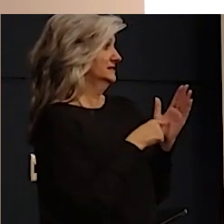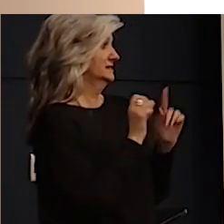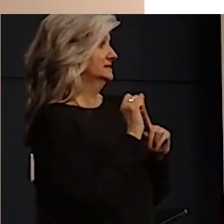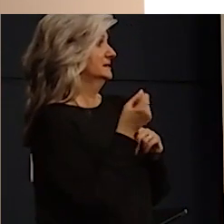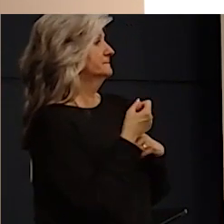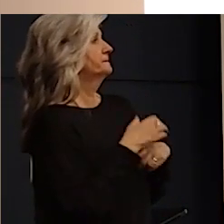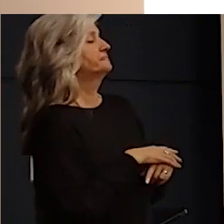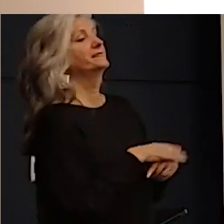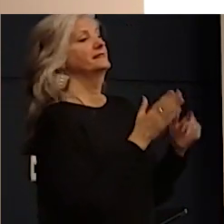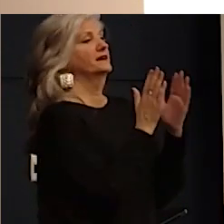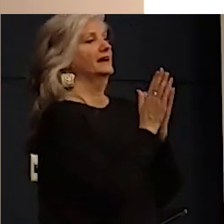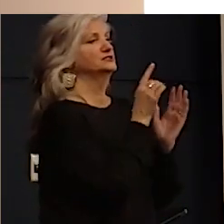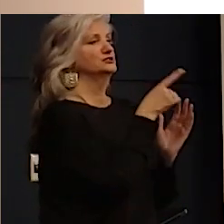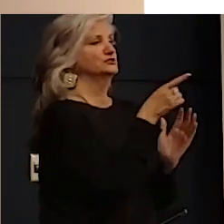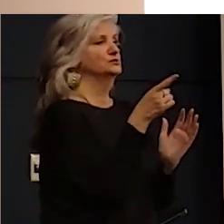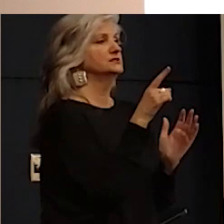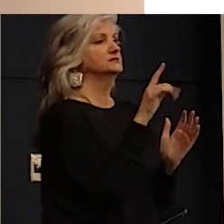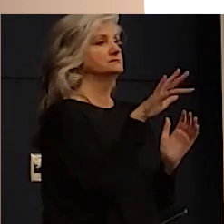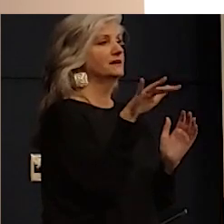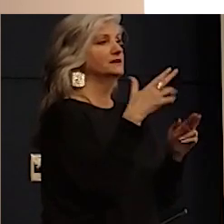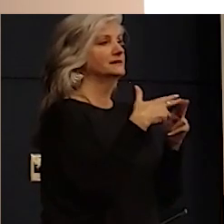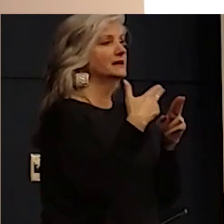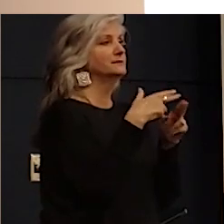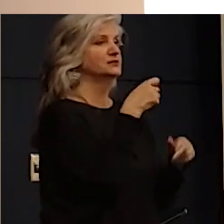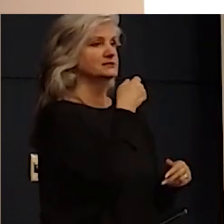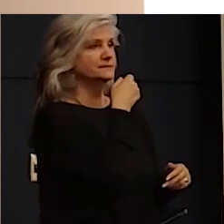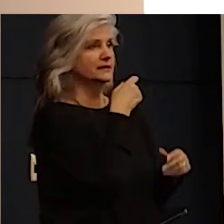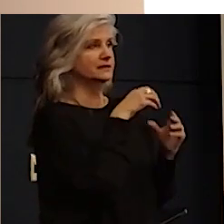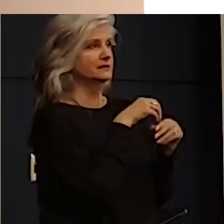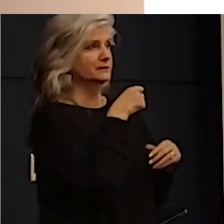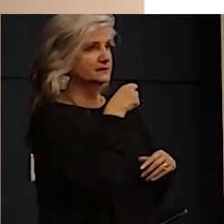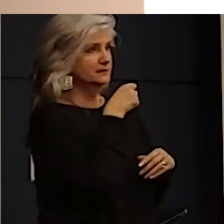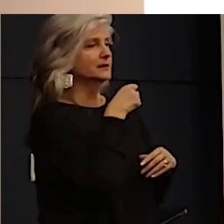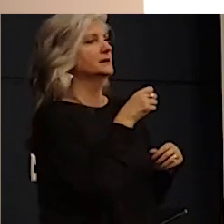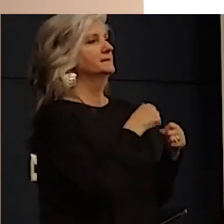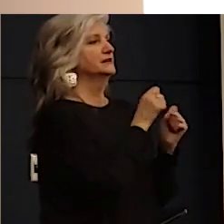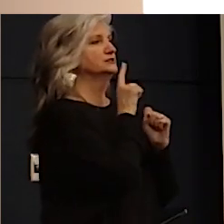You're going to be asked to spell your name, and then you can speak in the microphone and make